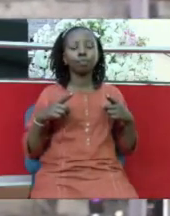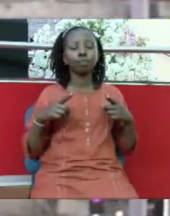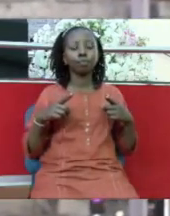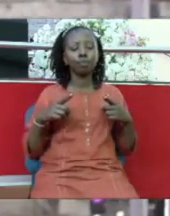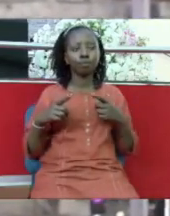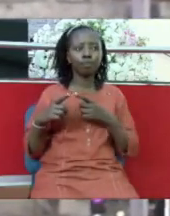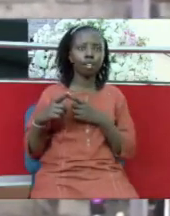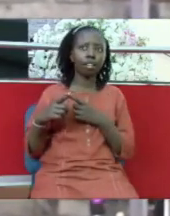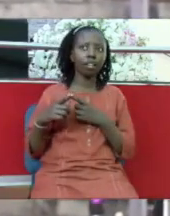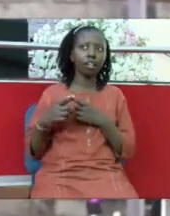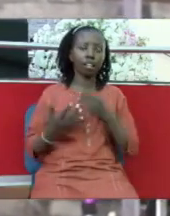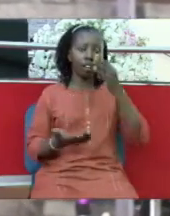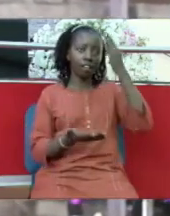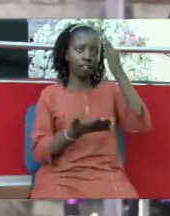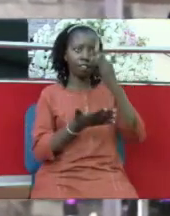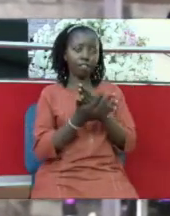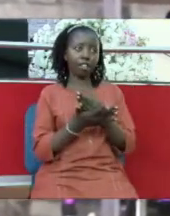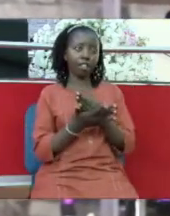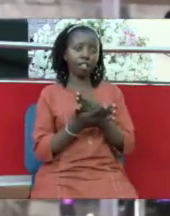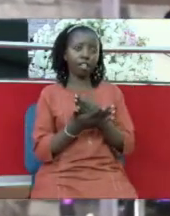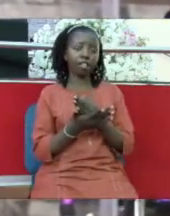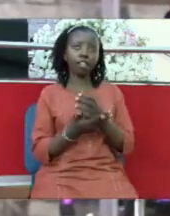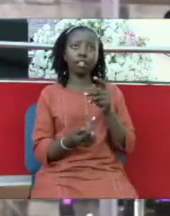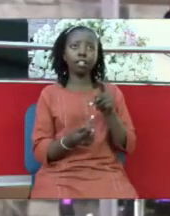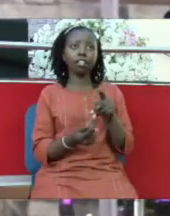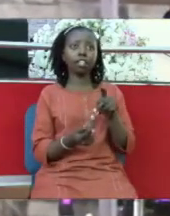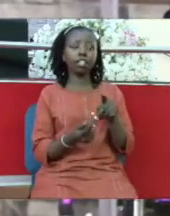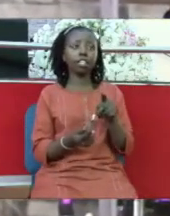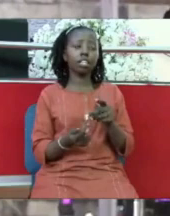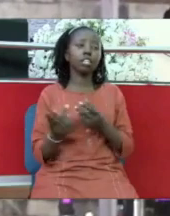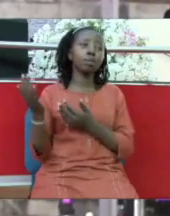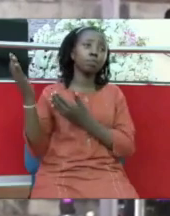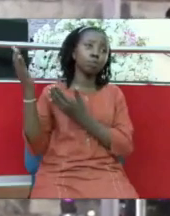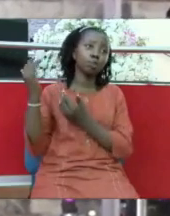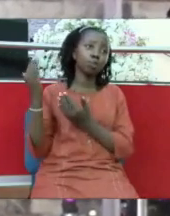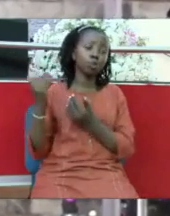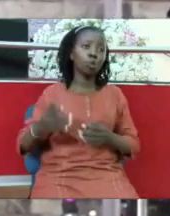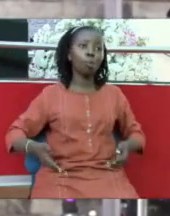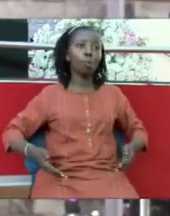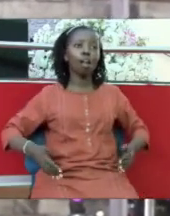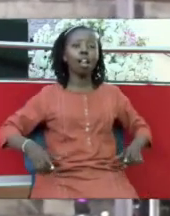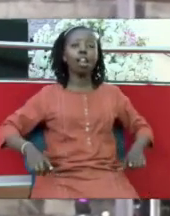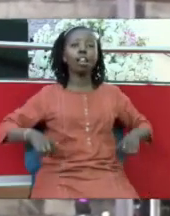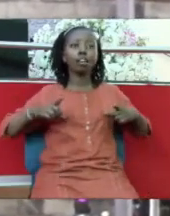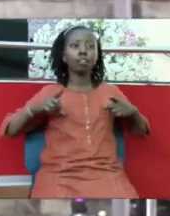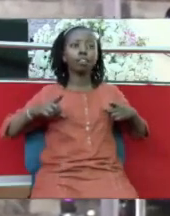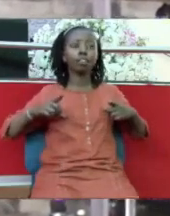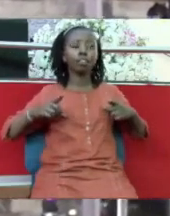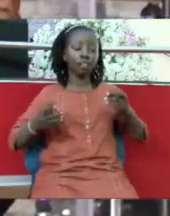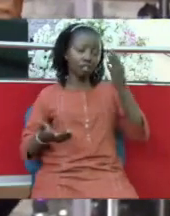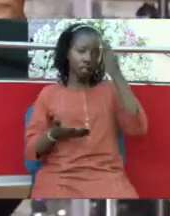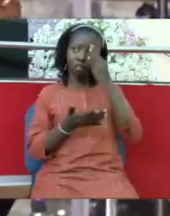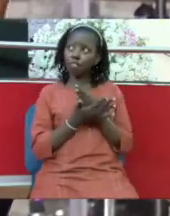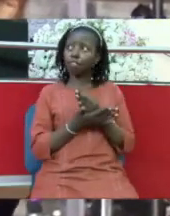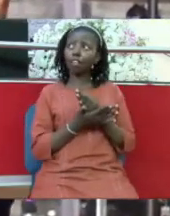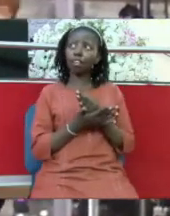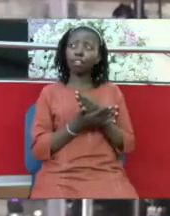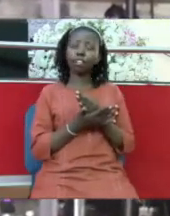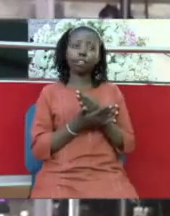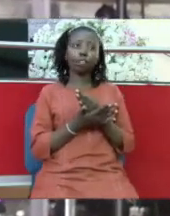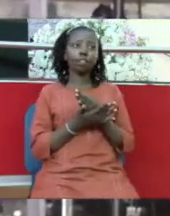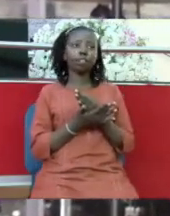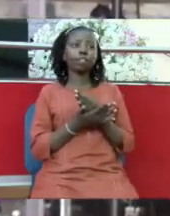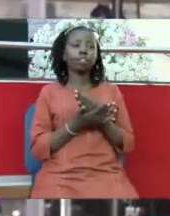Faith keeps hope alive. Oh, imani huweka tumaini juu. Faith is the evidence of things hoped